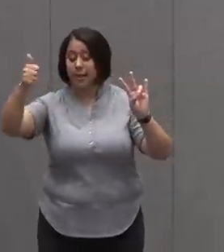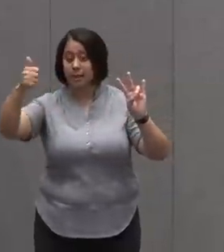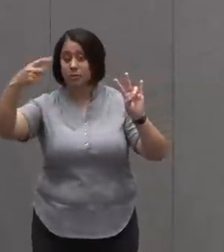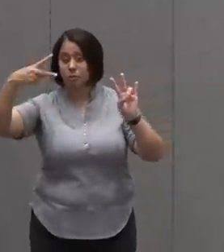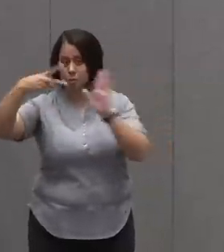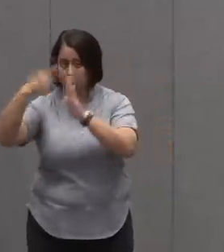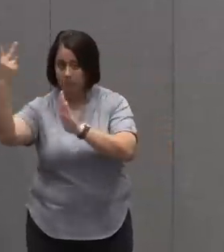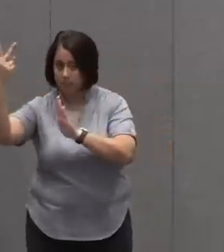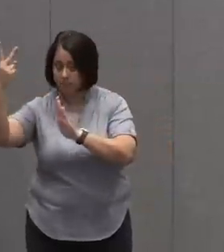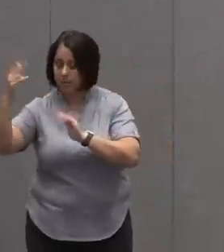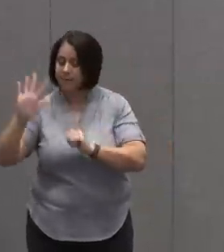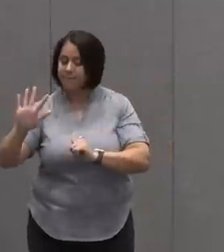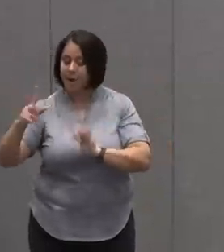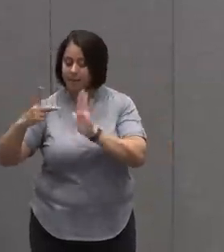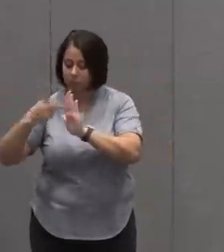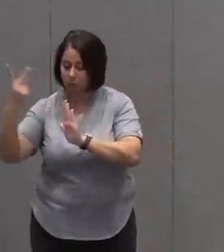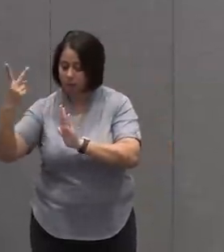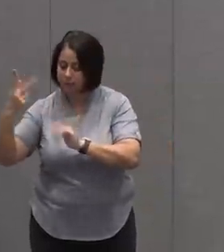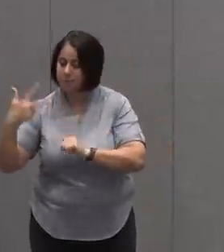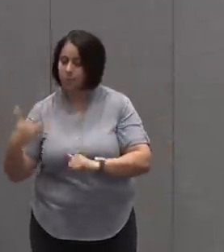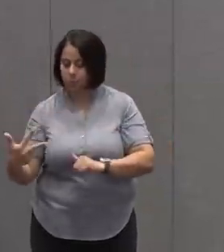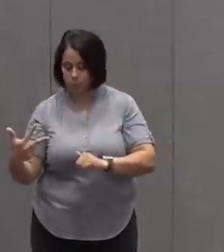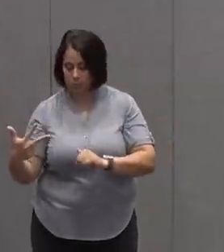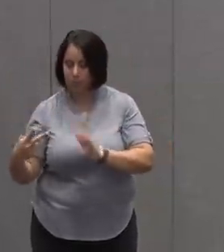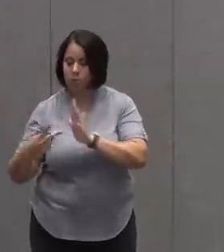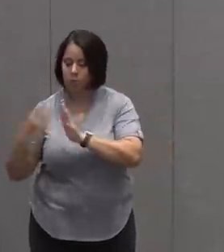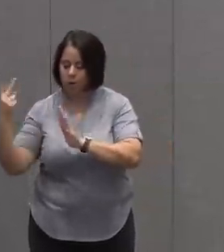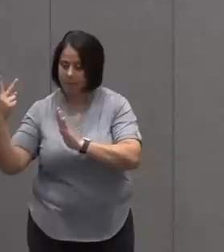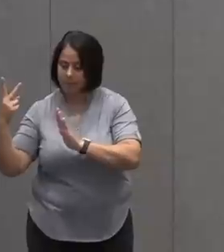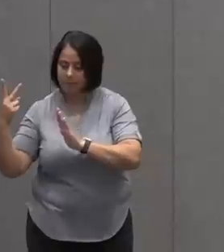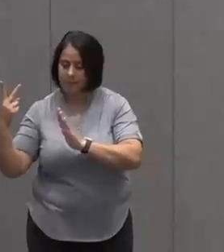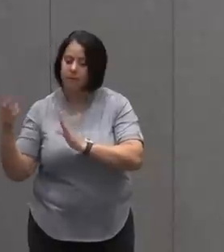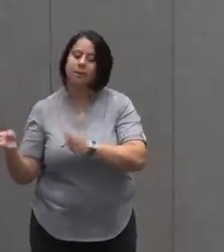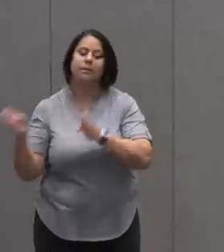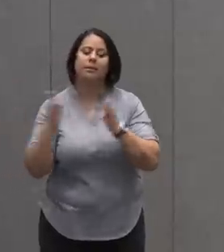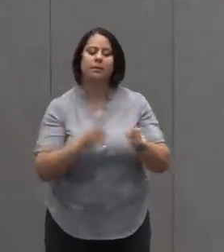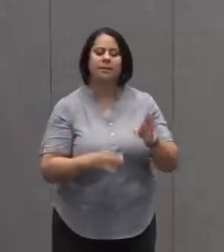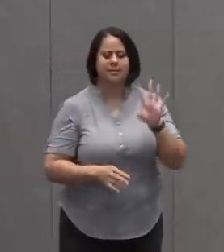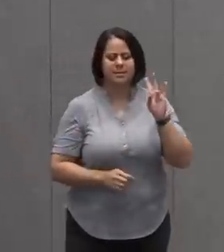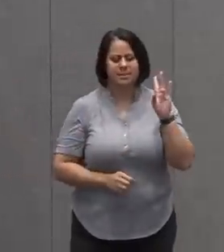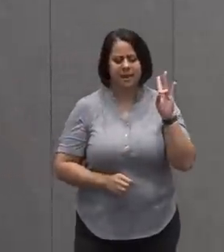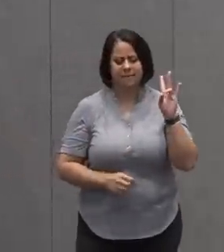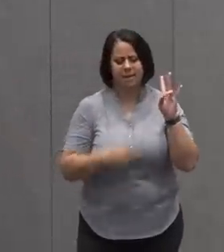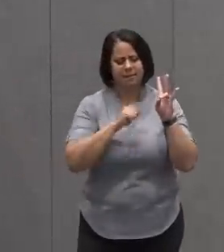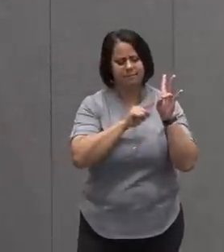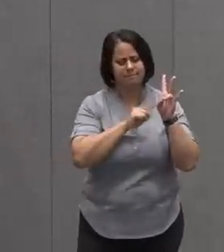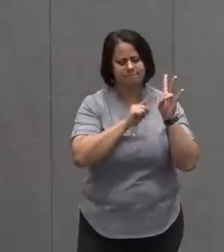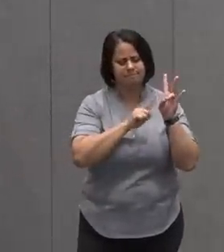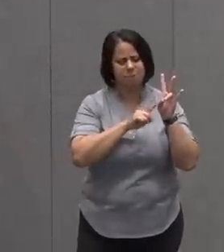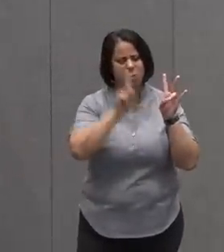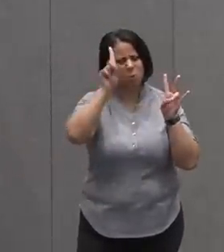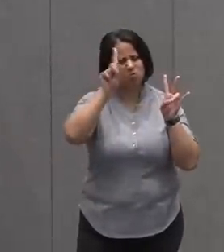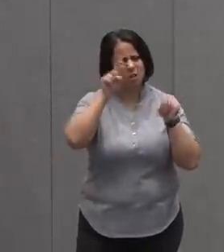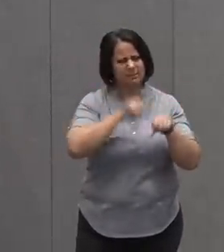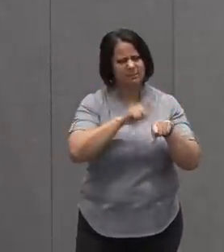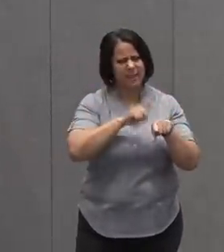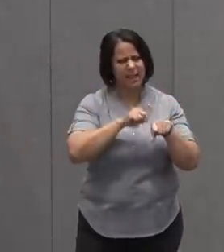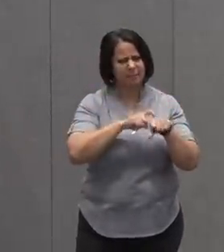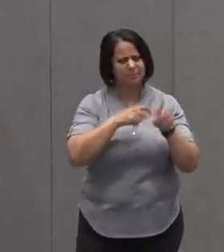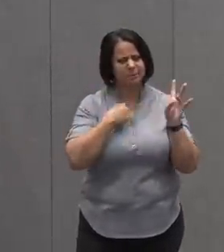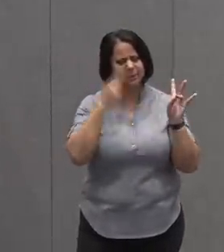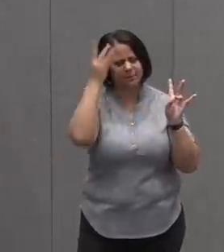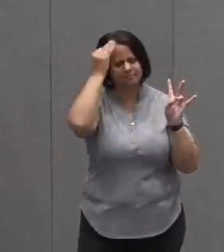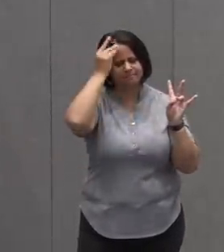times. I know we've talked about that three two times. That seven, what else could I do with that